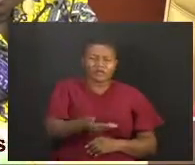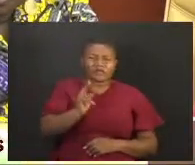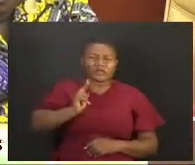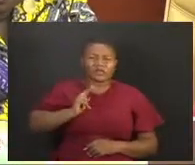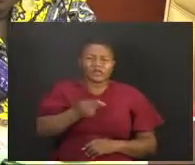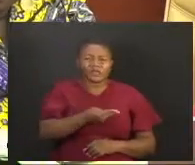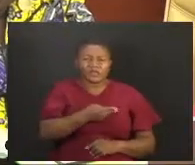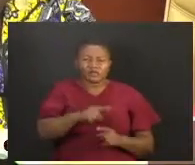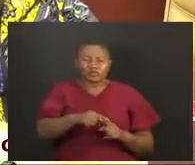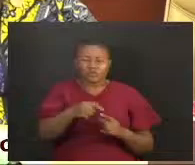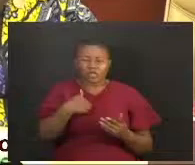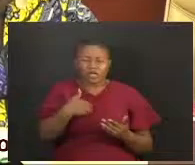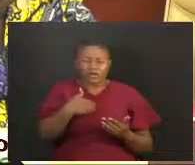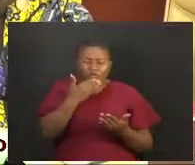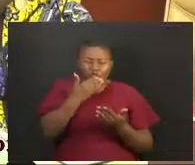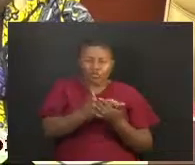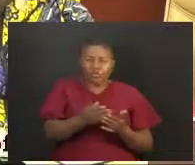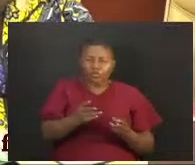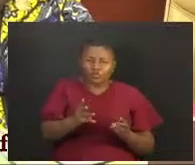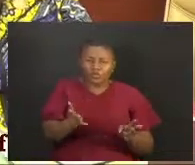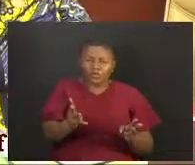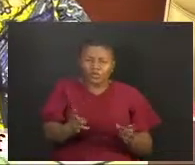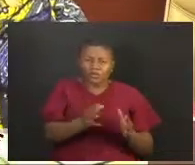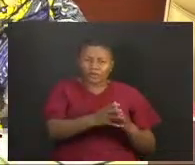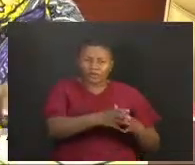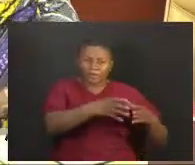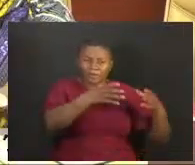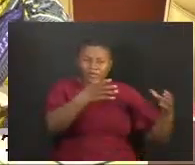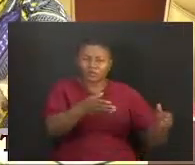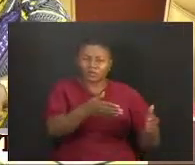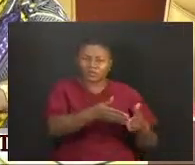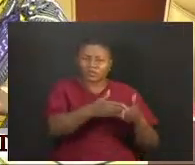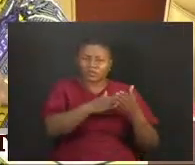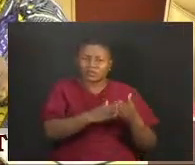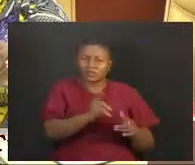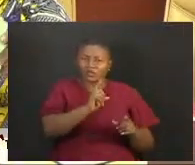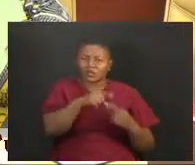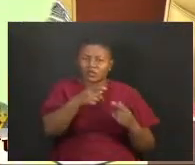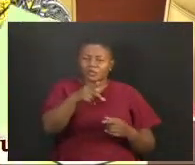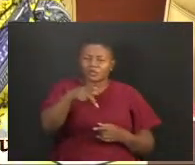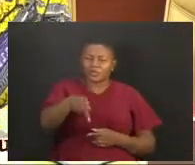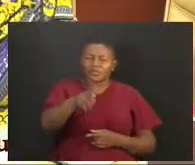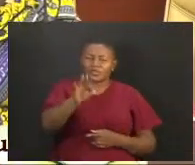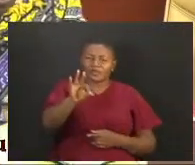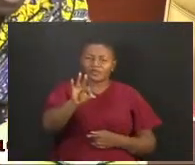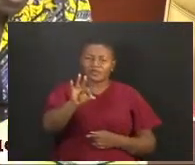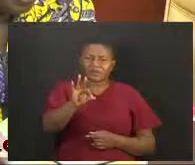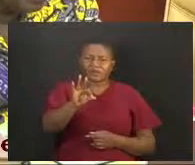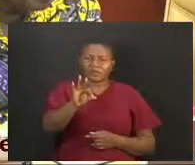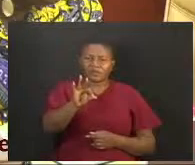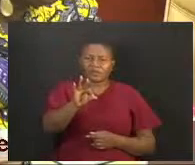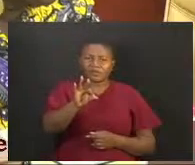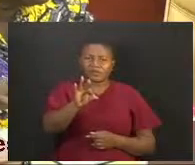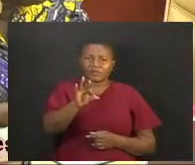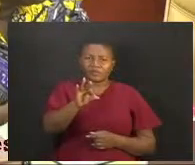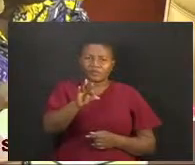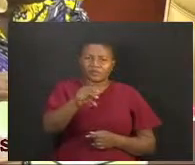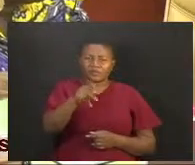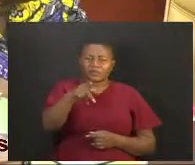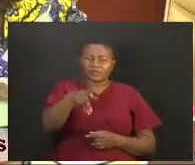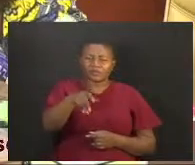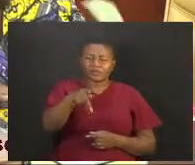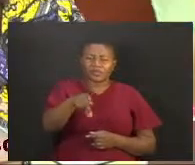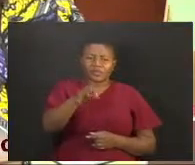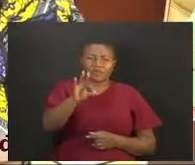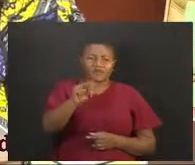rules. The majority leader got up and referred to PFM Act to say what? He didn't quote the specific